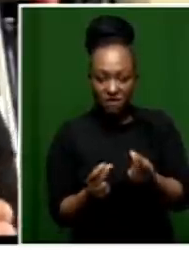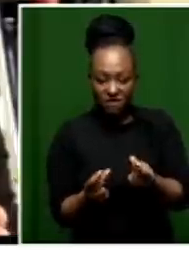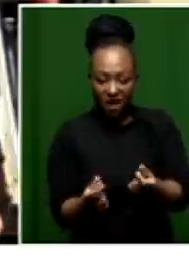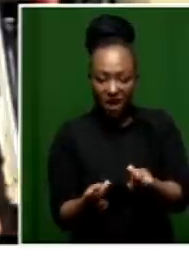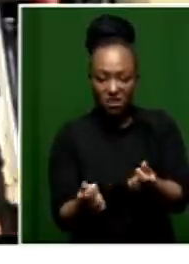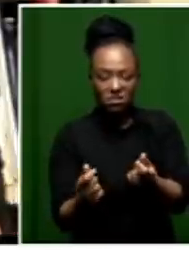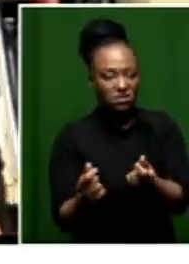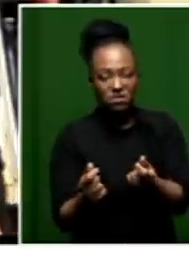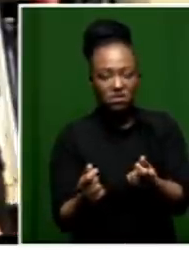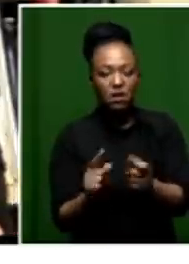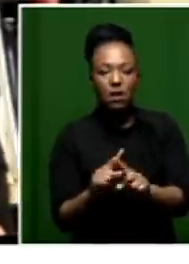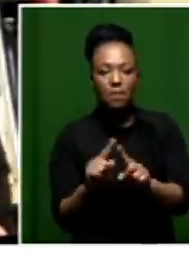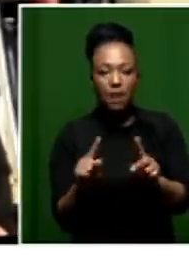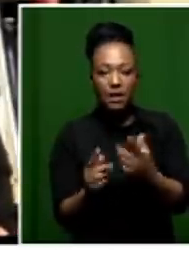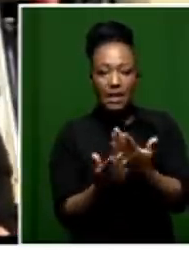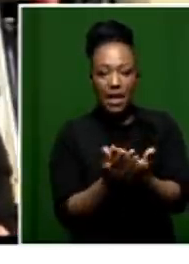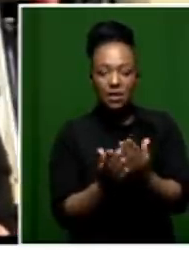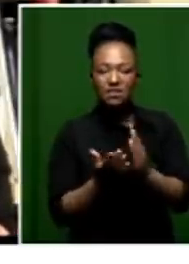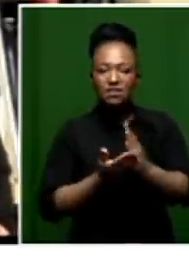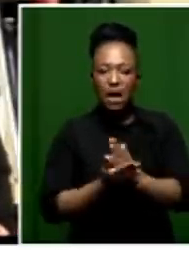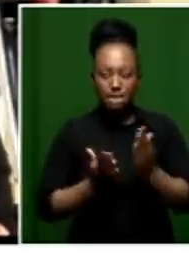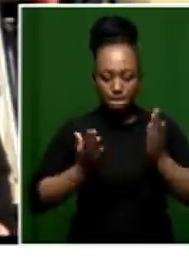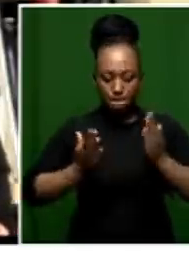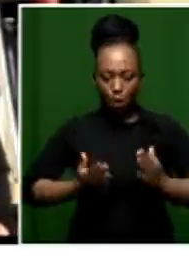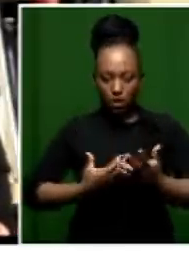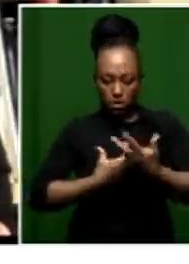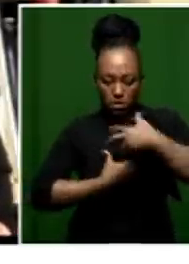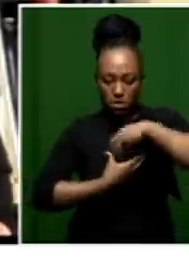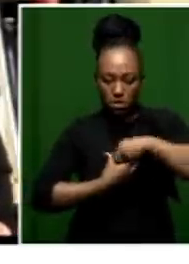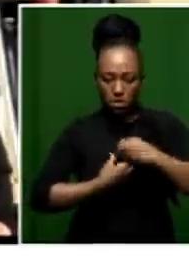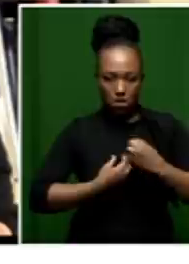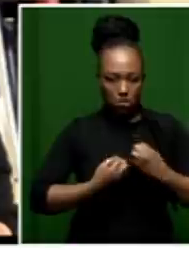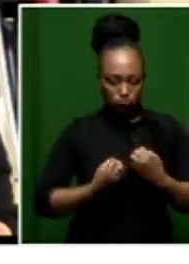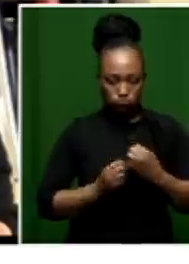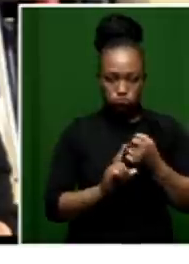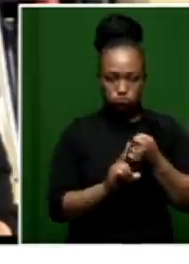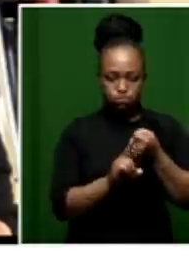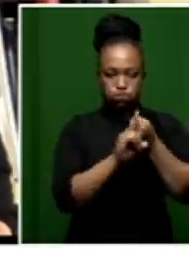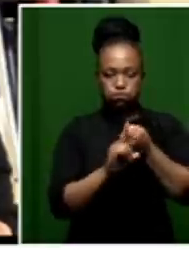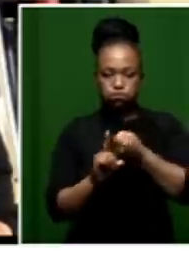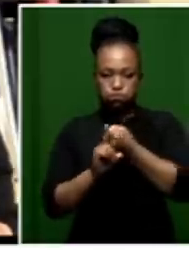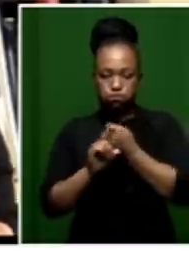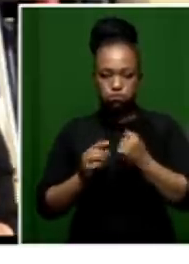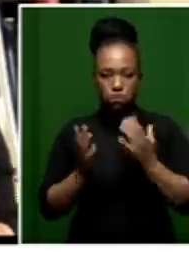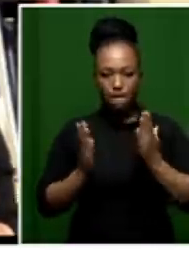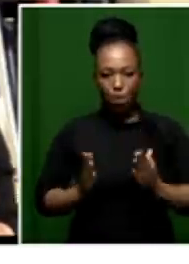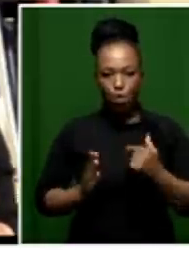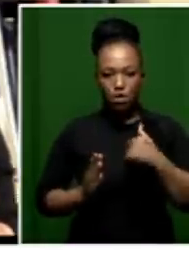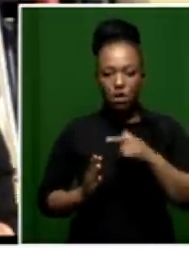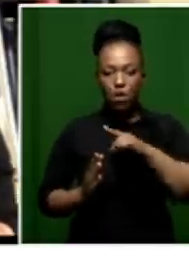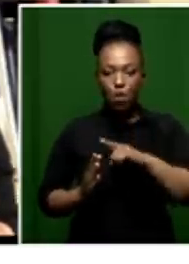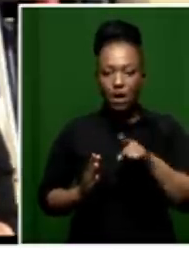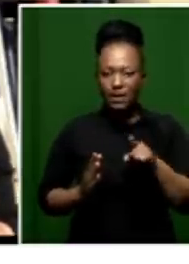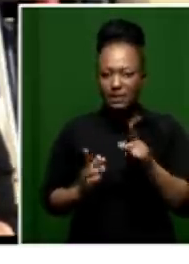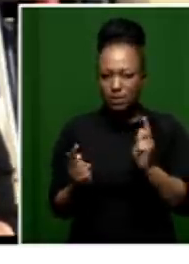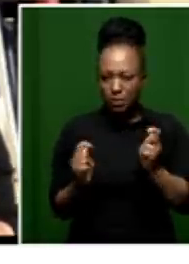possibly, but it may also attack some parts of the immune system with unusually high mutations. So can you explain